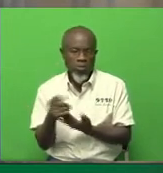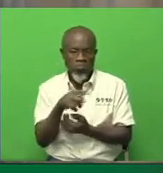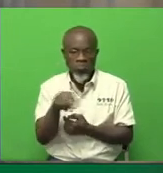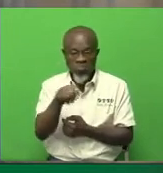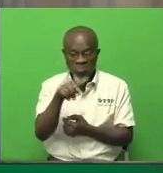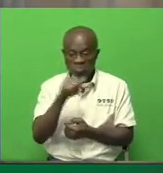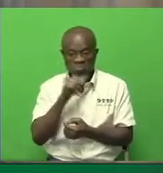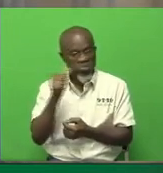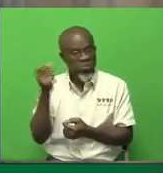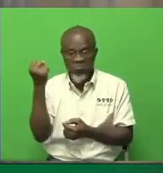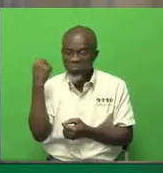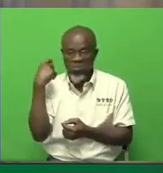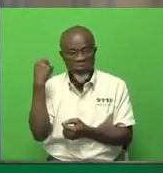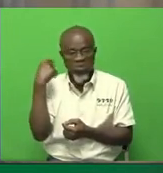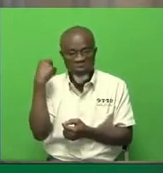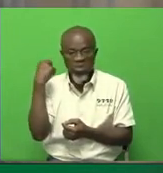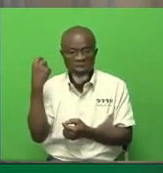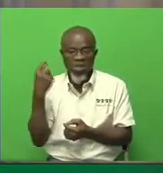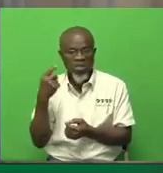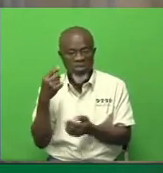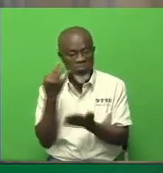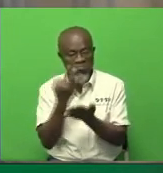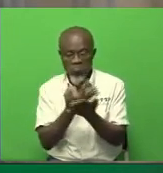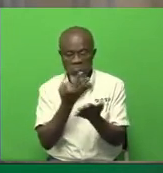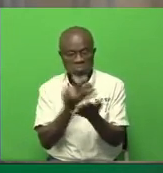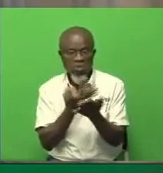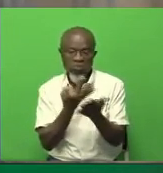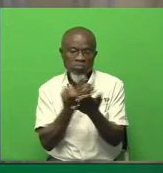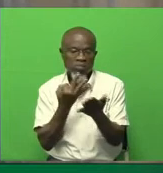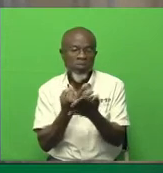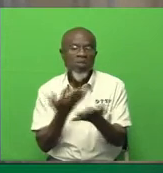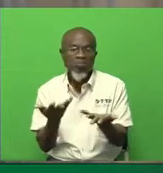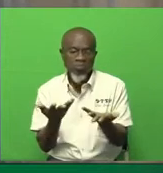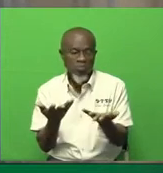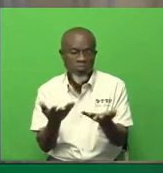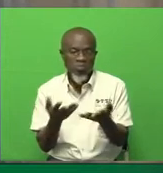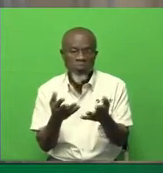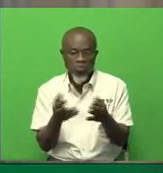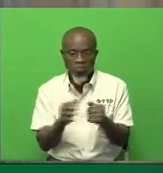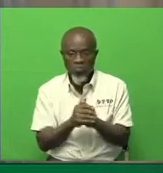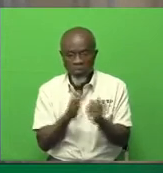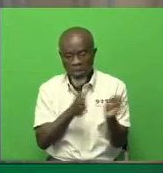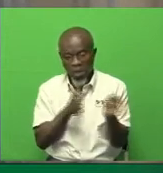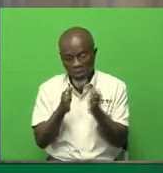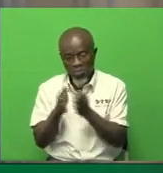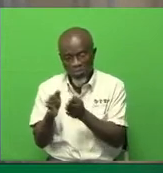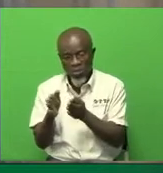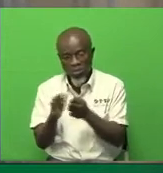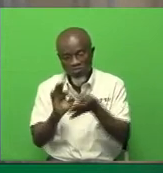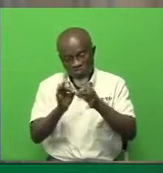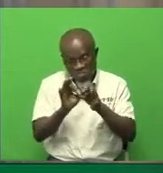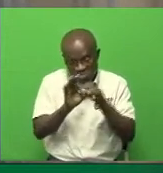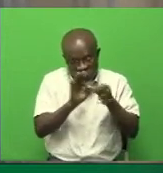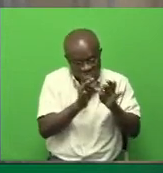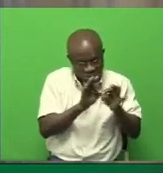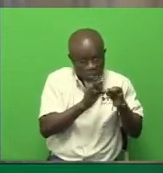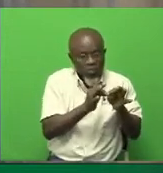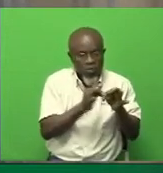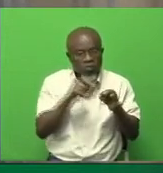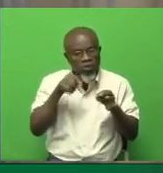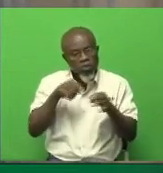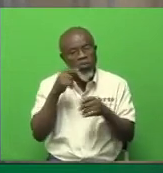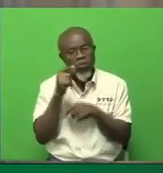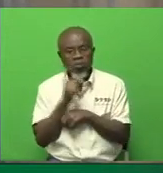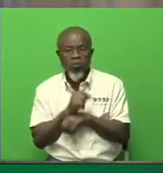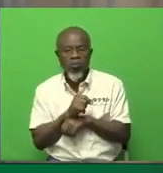of the same fiscal regime they are now tinkering with after seven years there will be some minor Improvement in natural gas